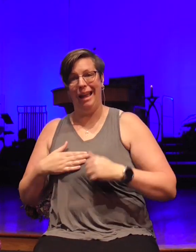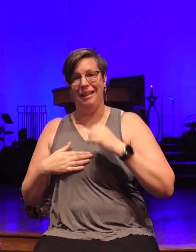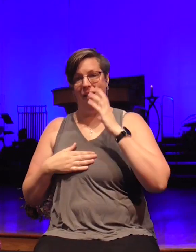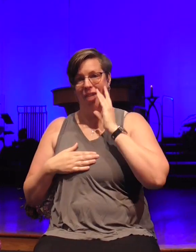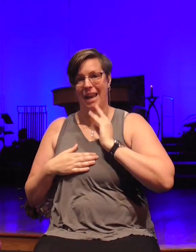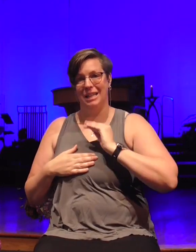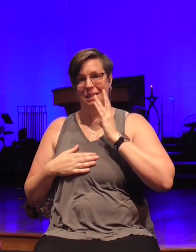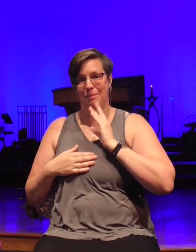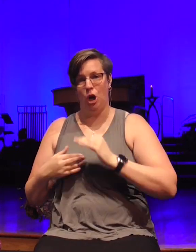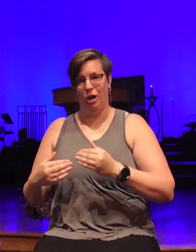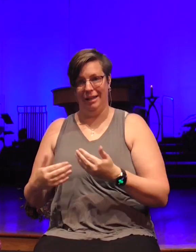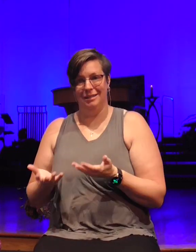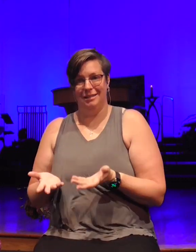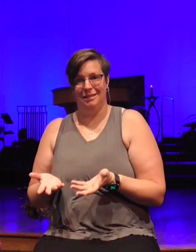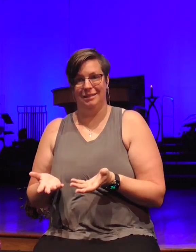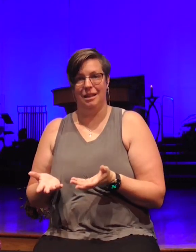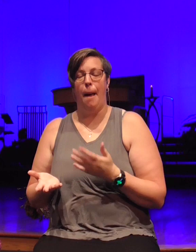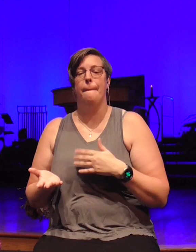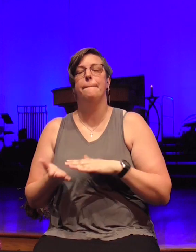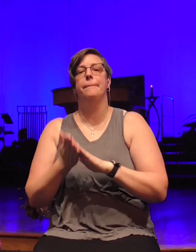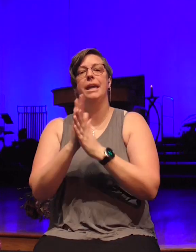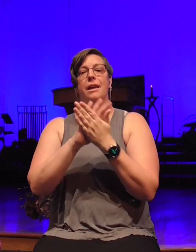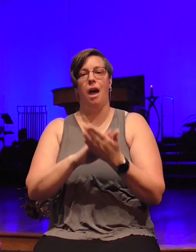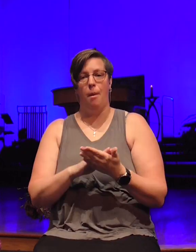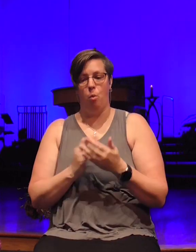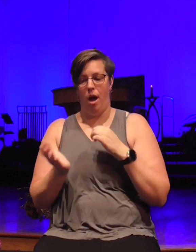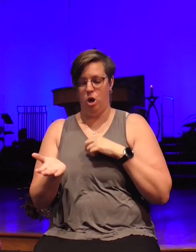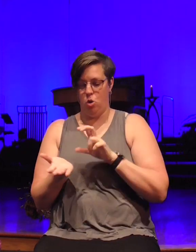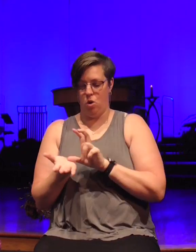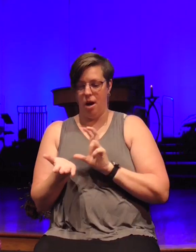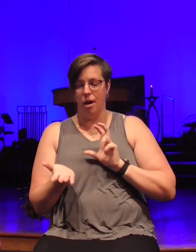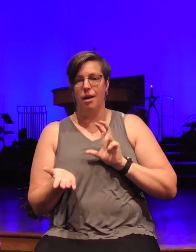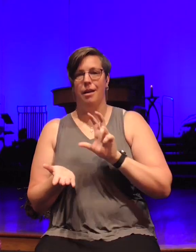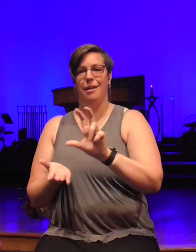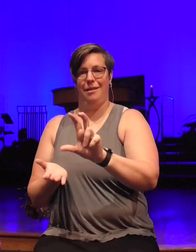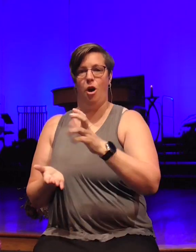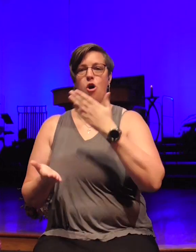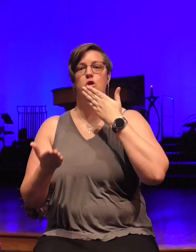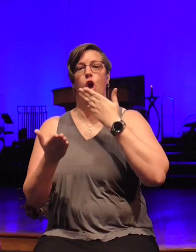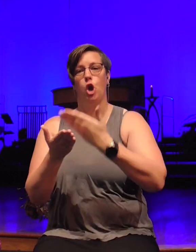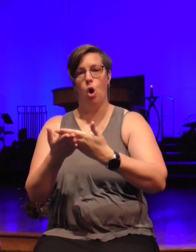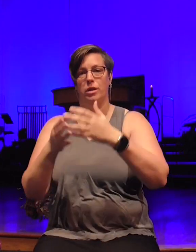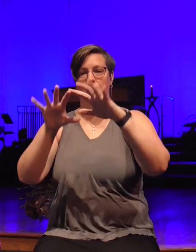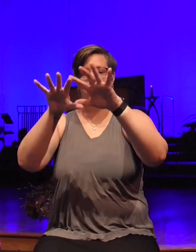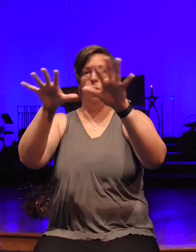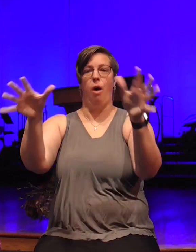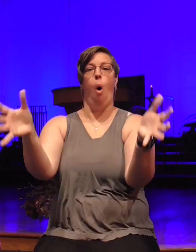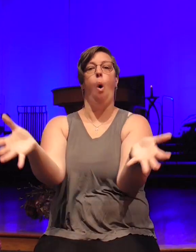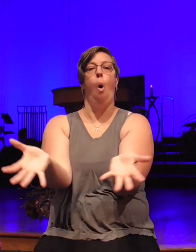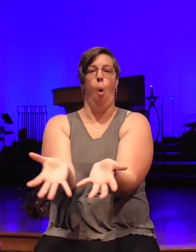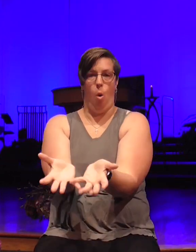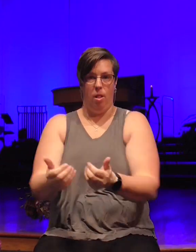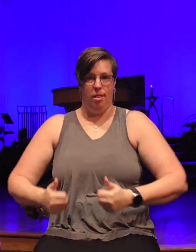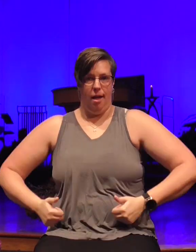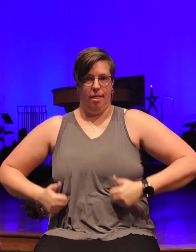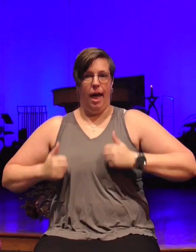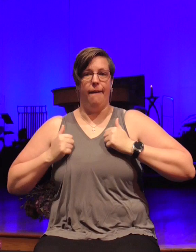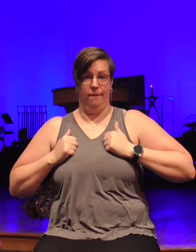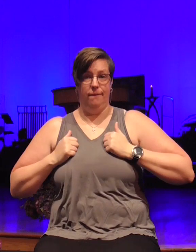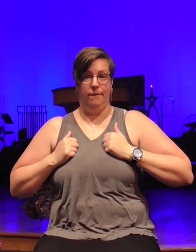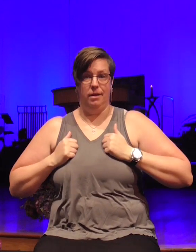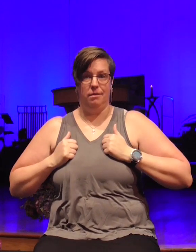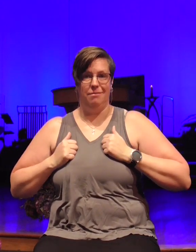having and become one who contributes something good to the whole of life. That's